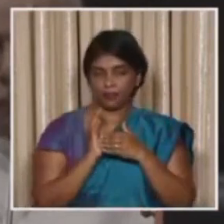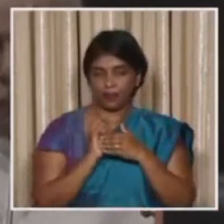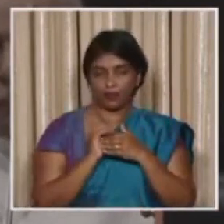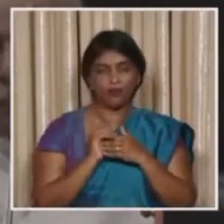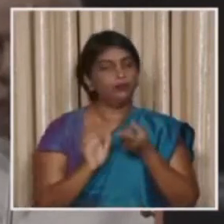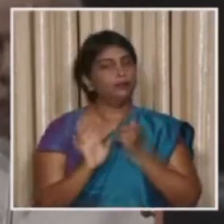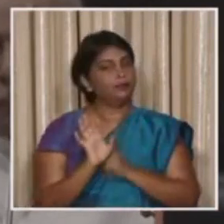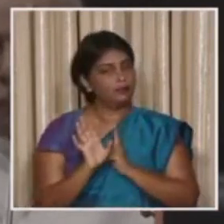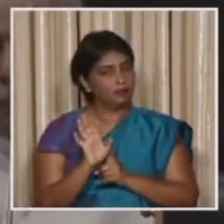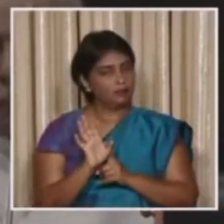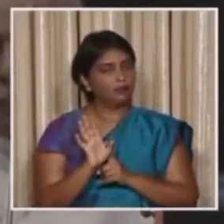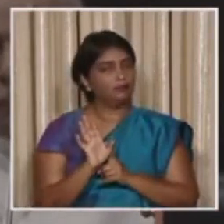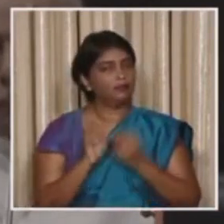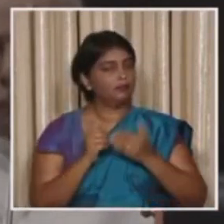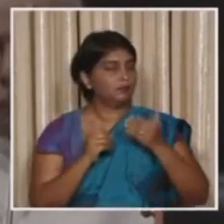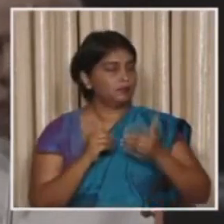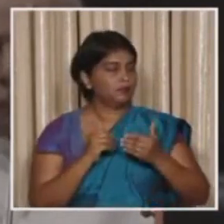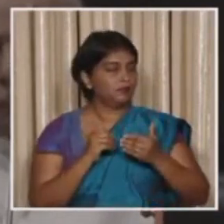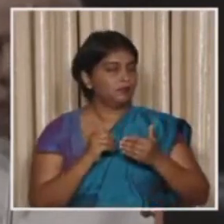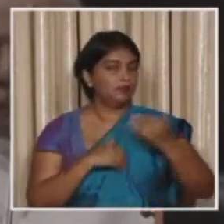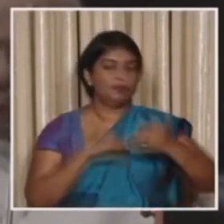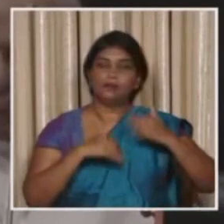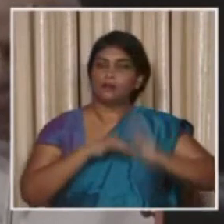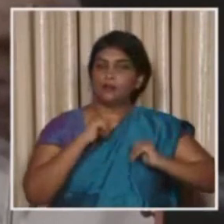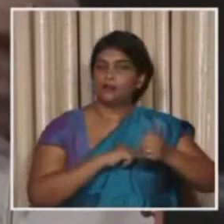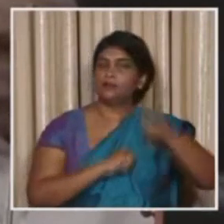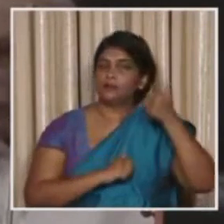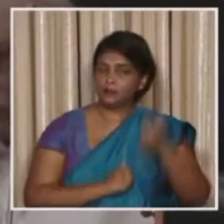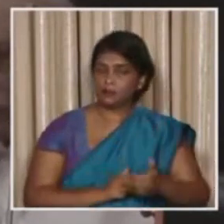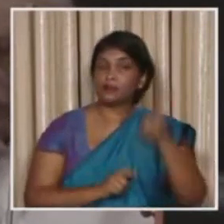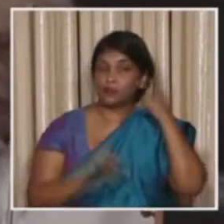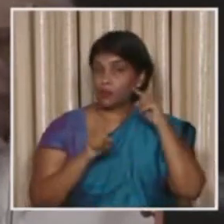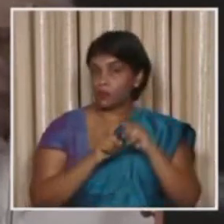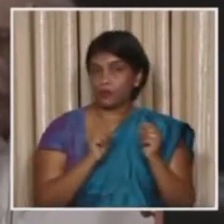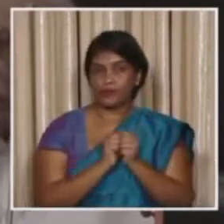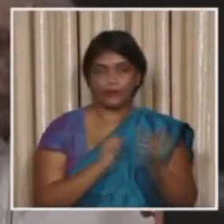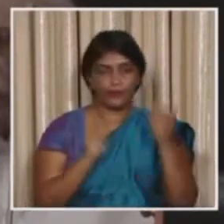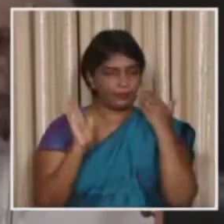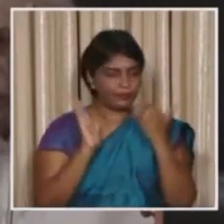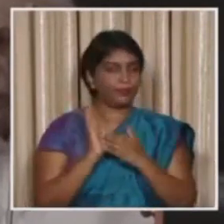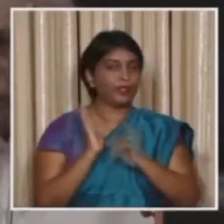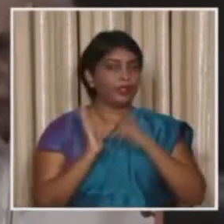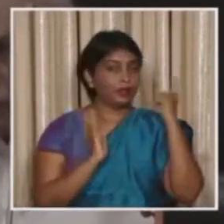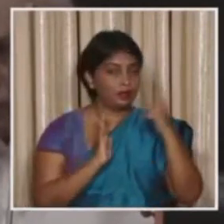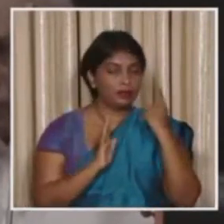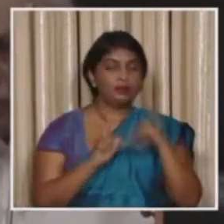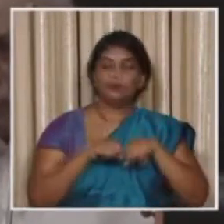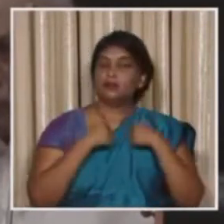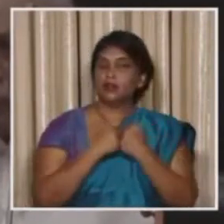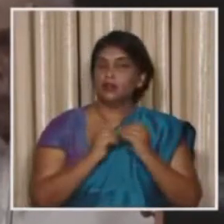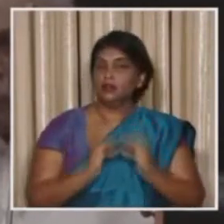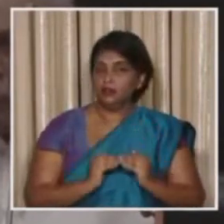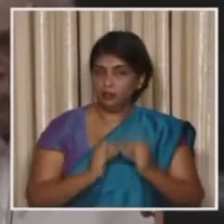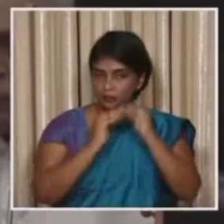the relevant issues are envisaged to contribute towards national reconciliation, which I will now seek to